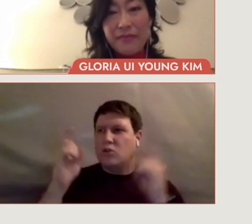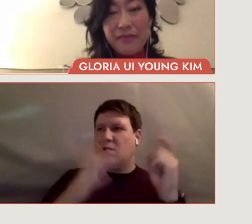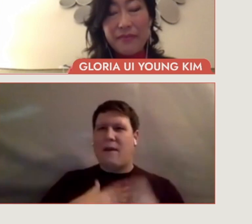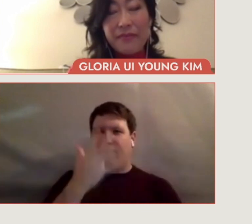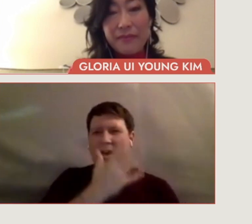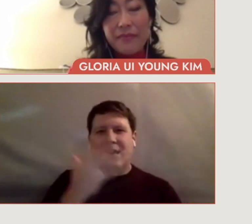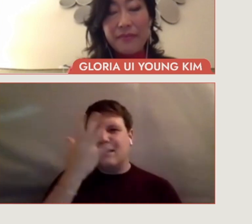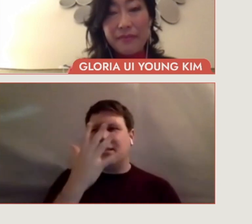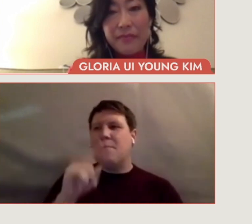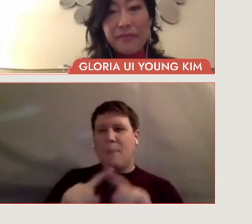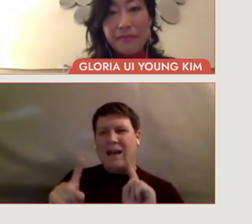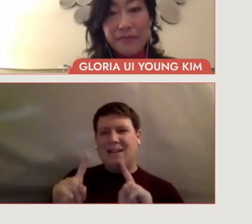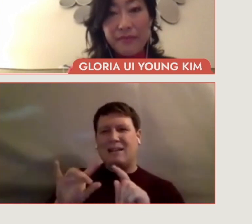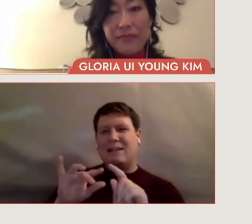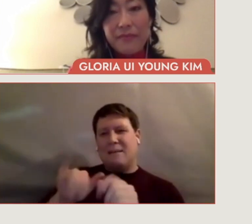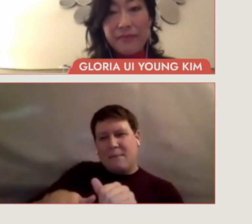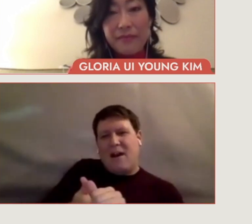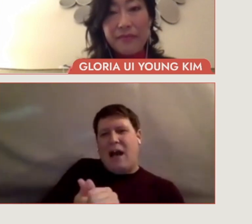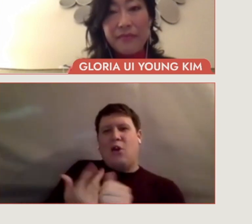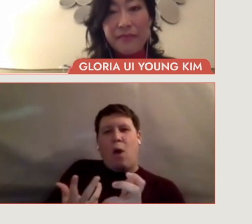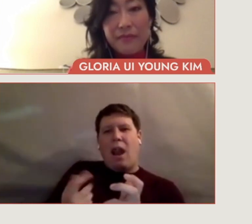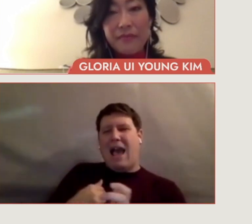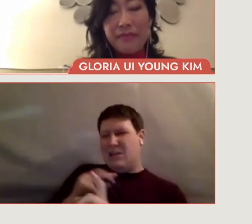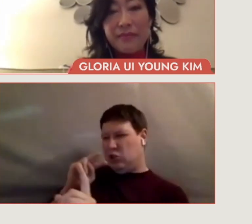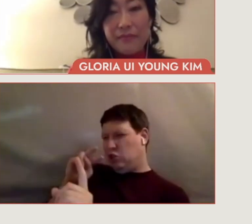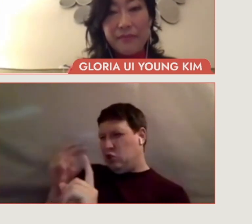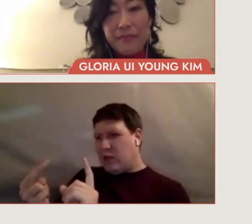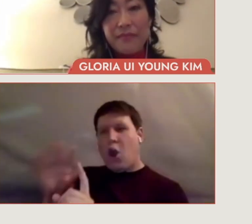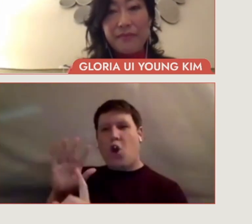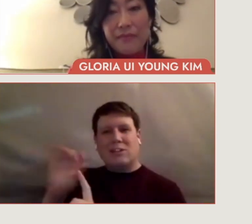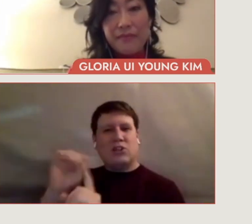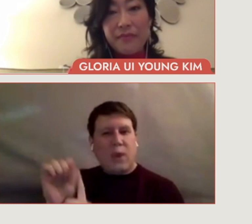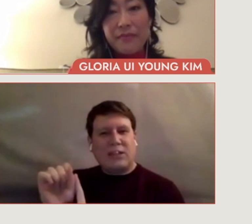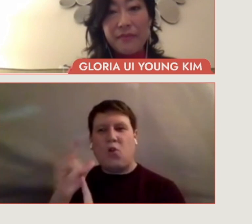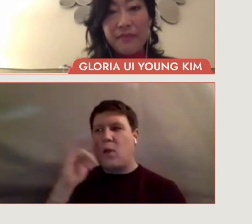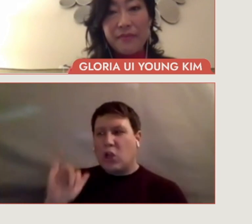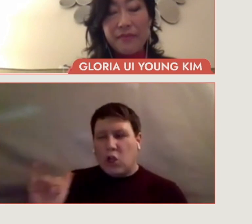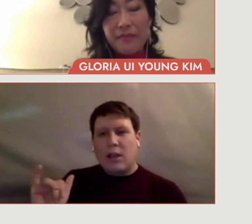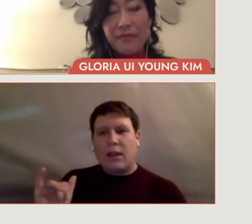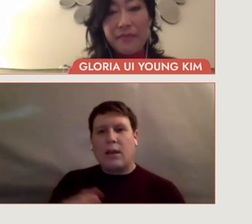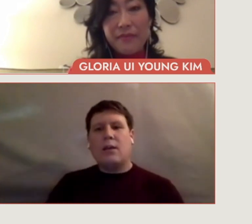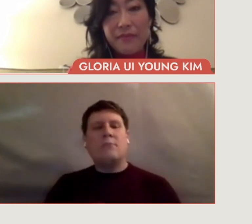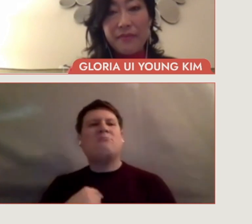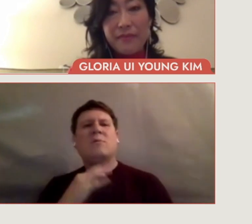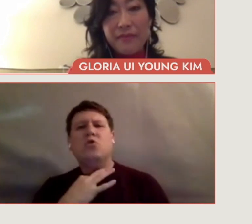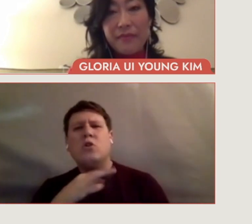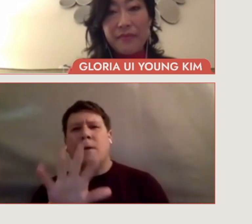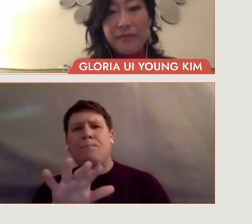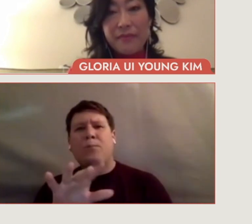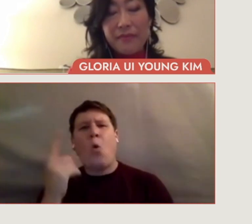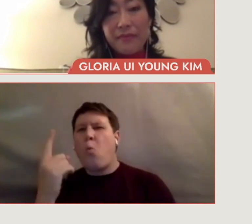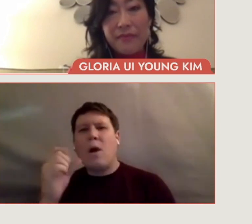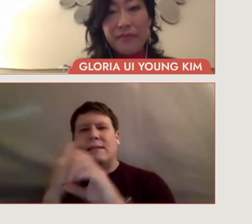understand where she's coming from and what situation she's in. A scene that you had, it was just like, oh,